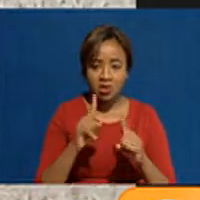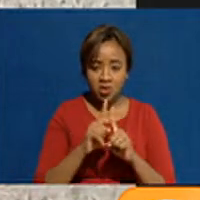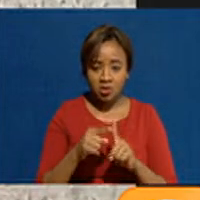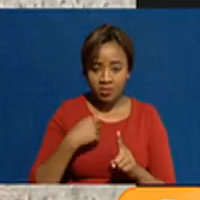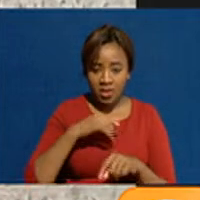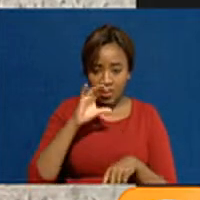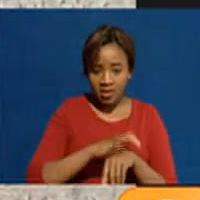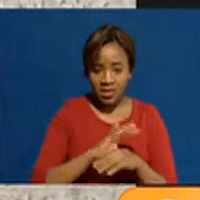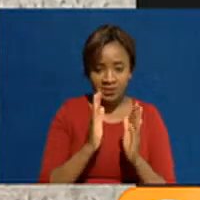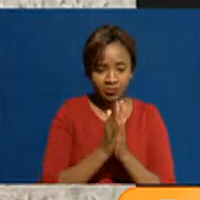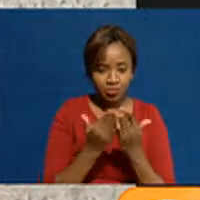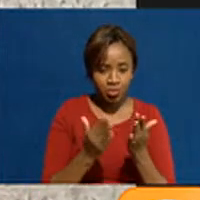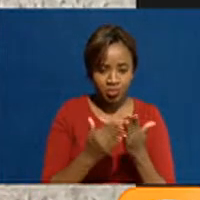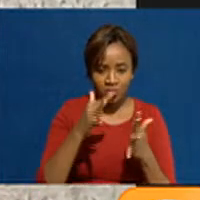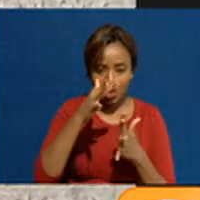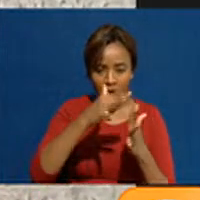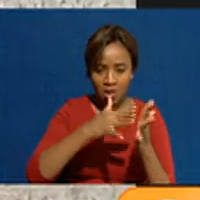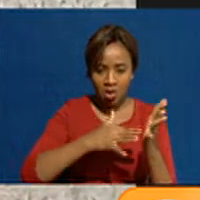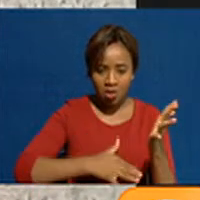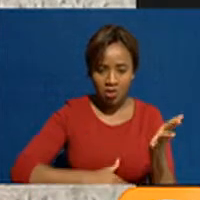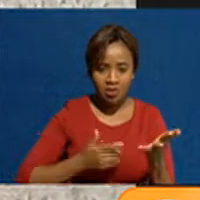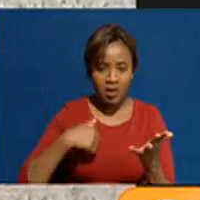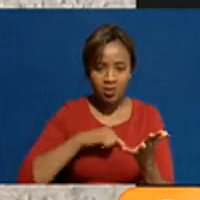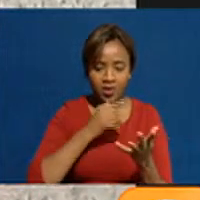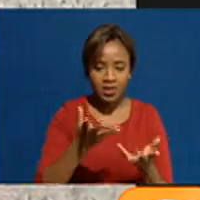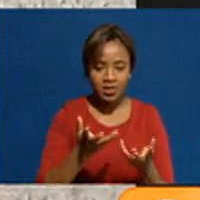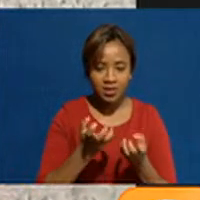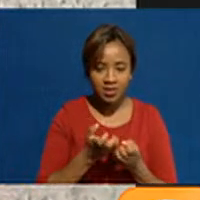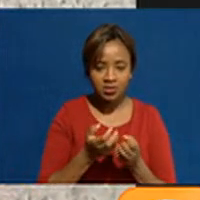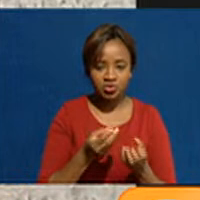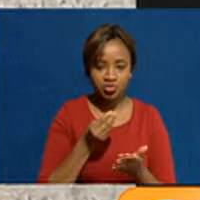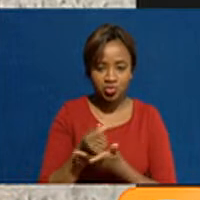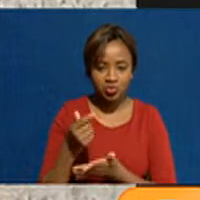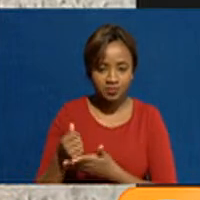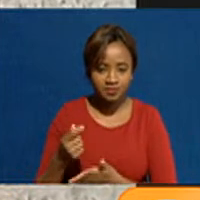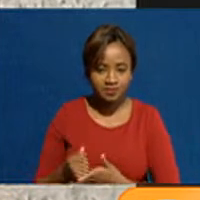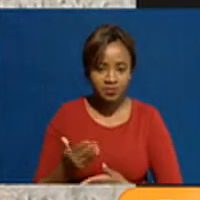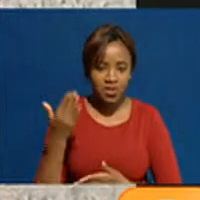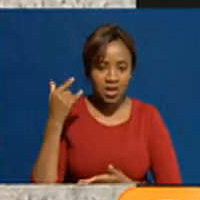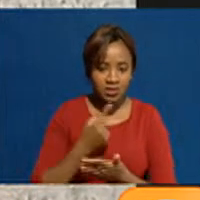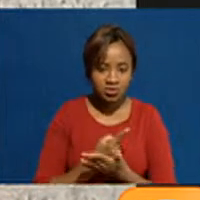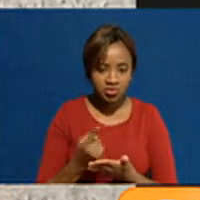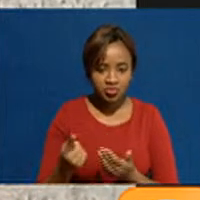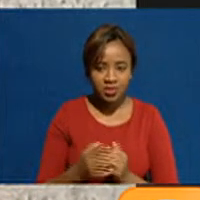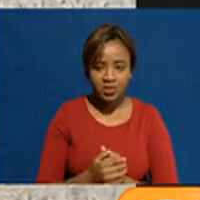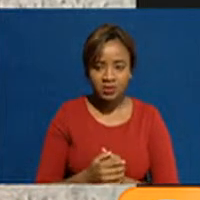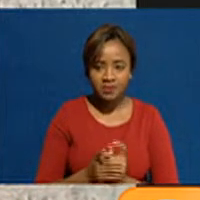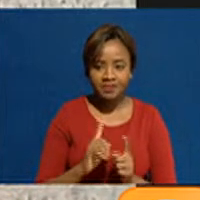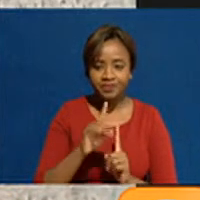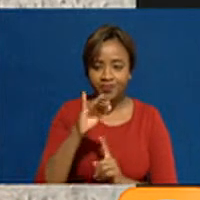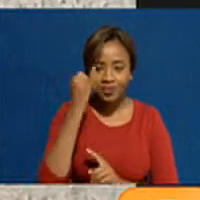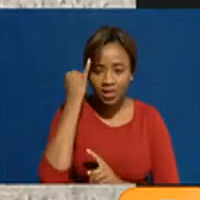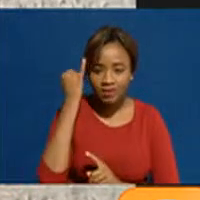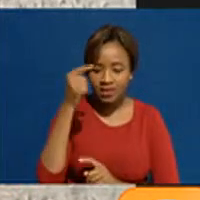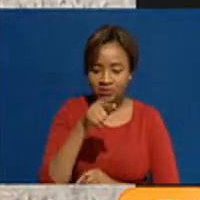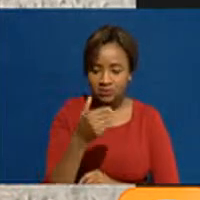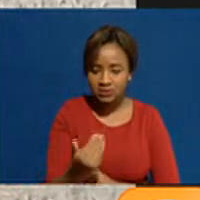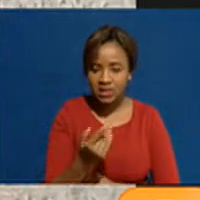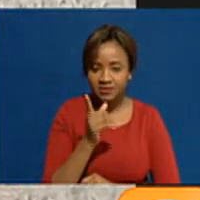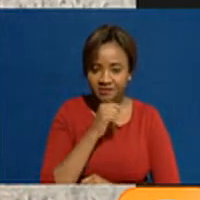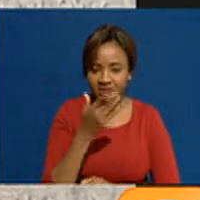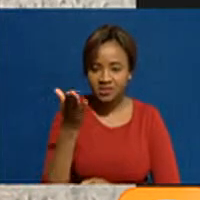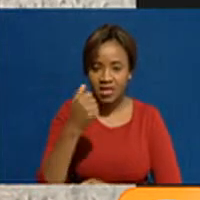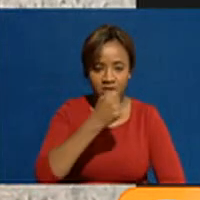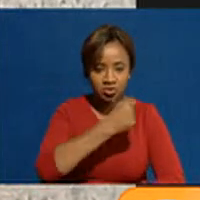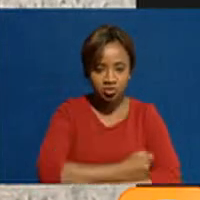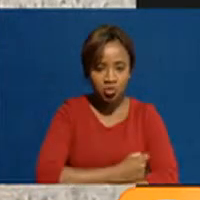of the textbooks that we are supposed to buy last week. And imagining the child is already in school and they are expected to